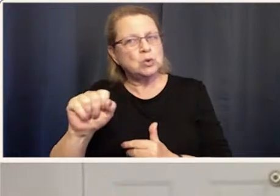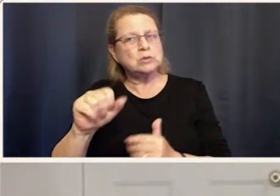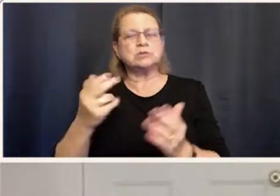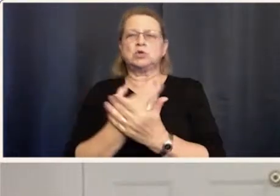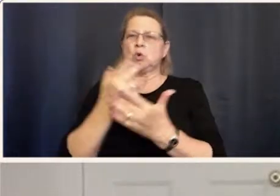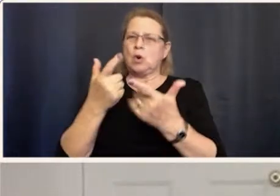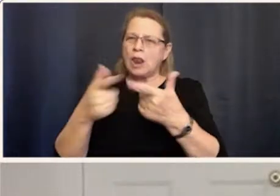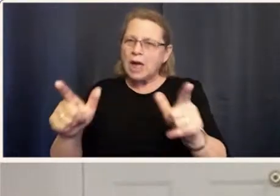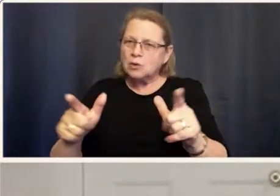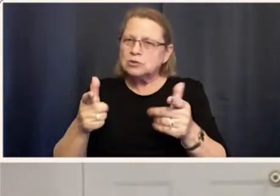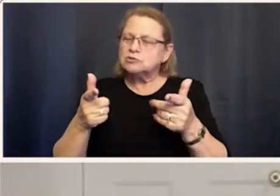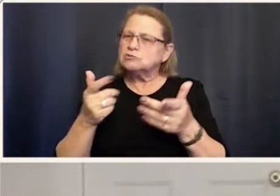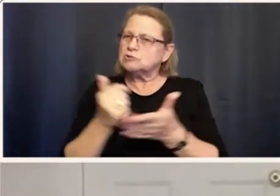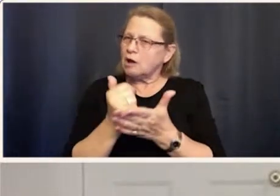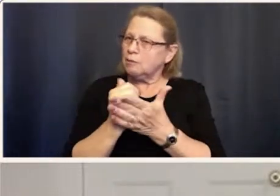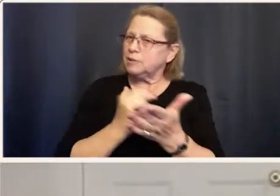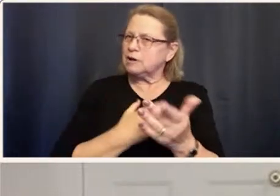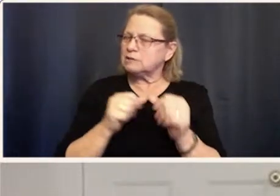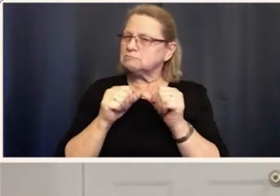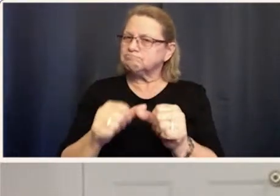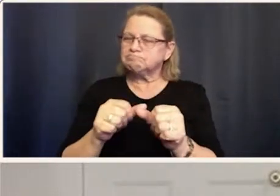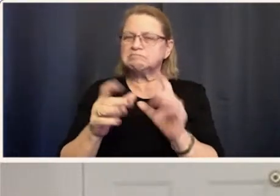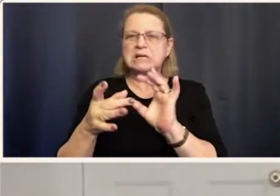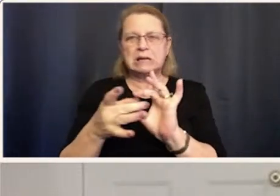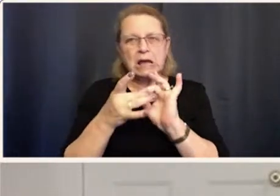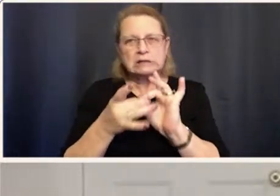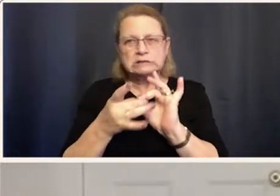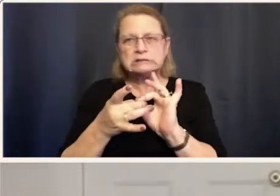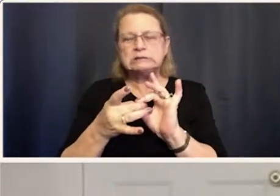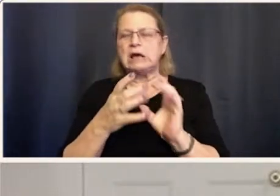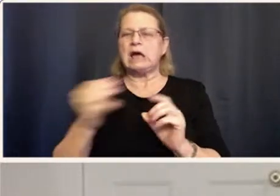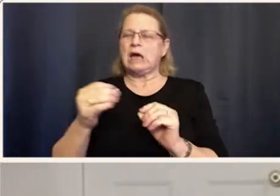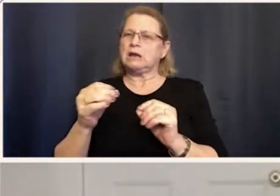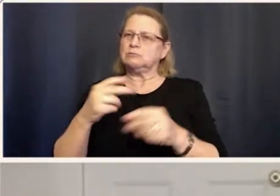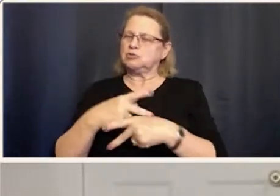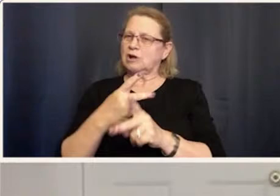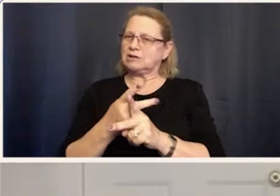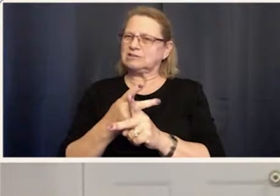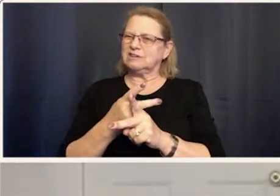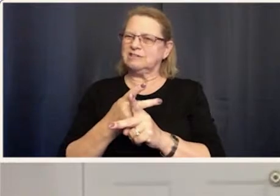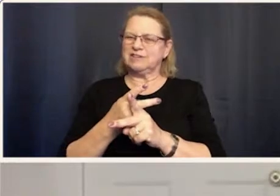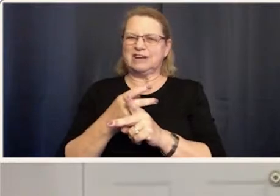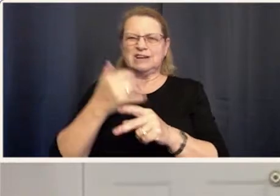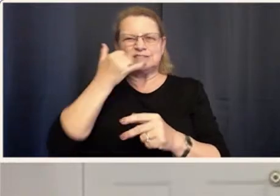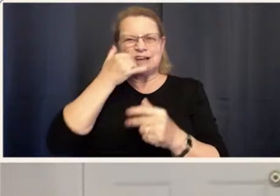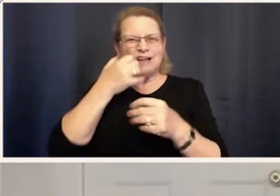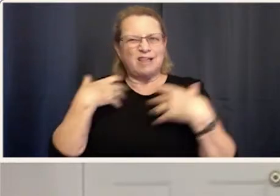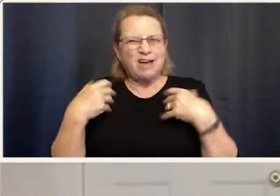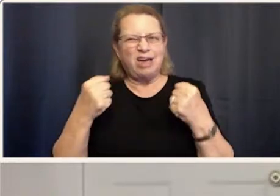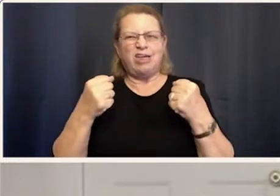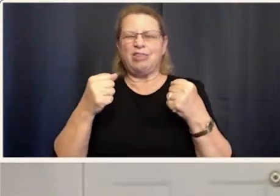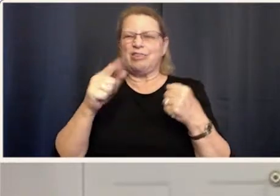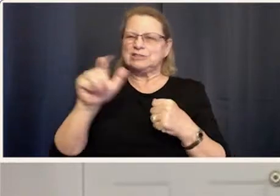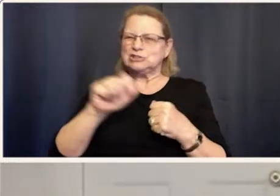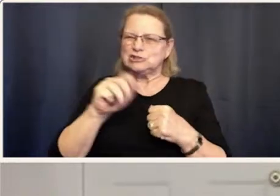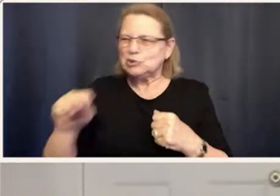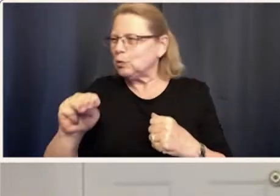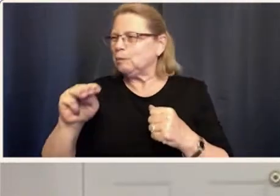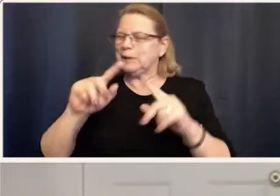language, allowing us to stay connected and productive. Telehealth, Zoom, Teams, remote